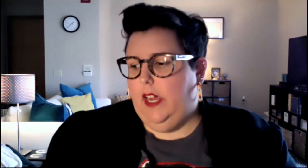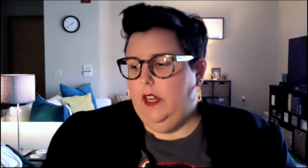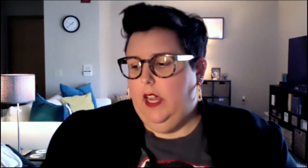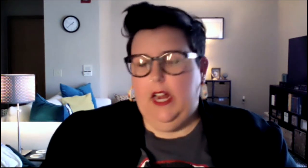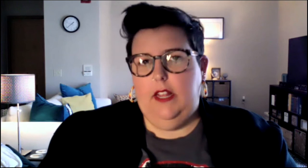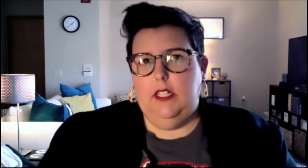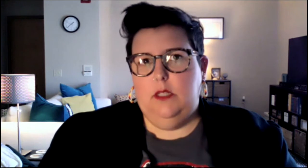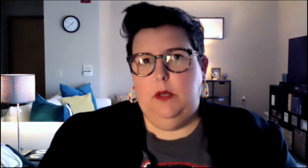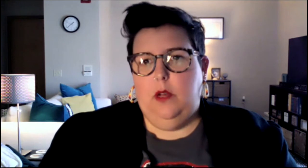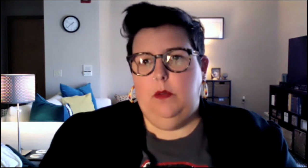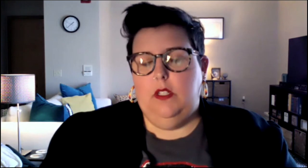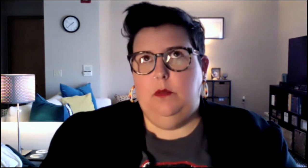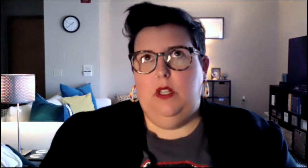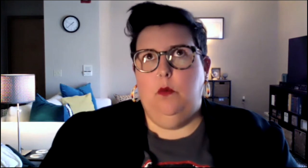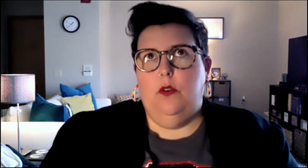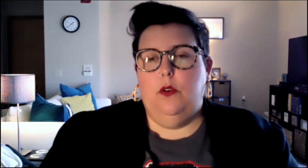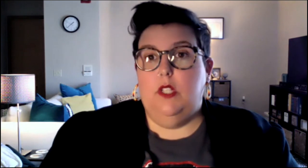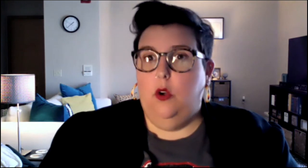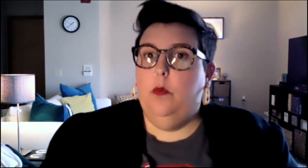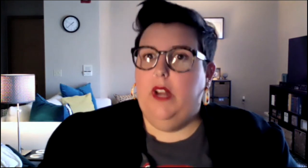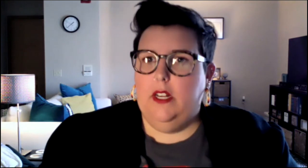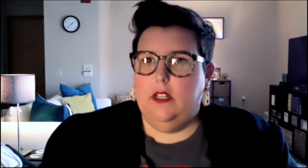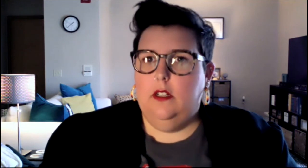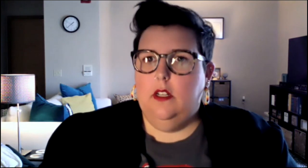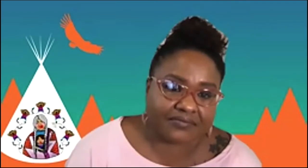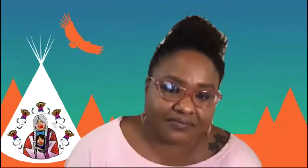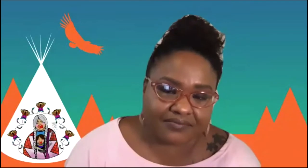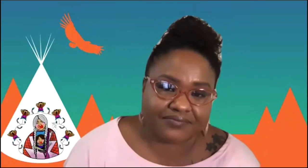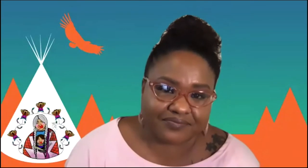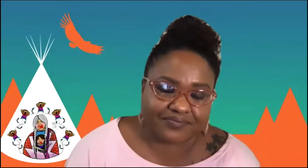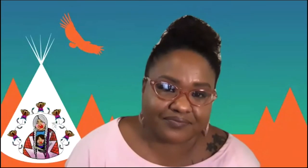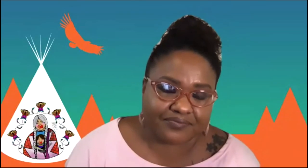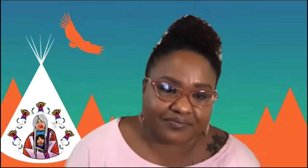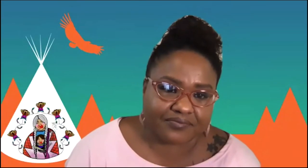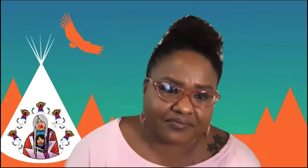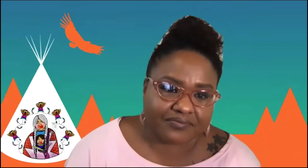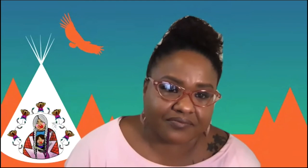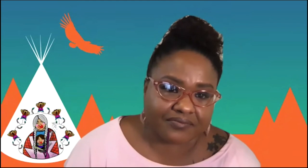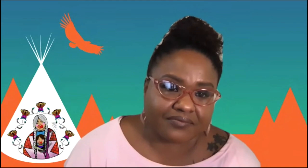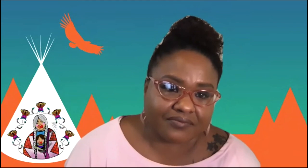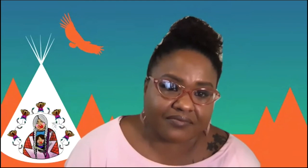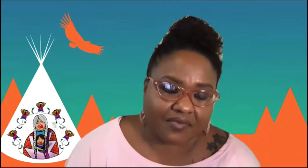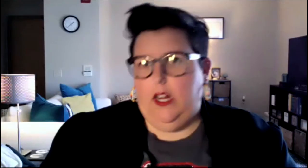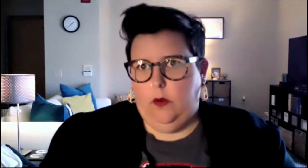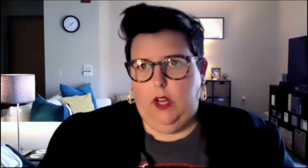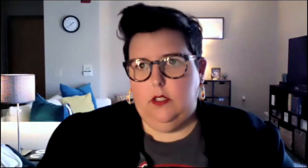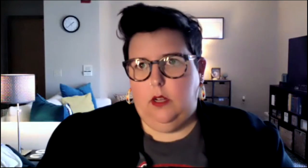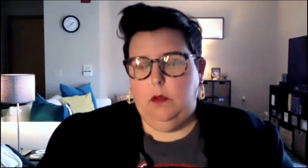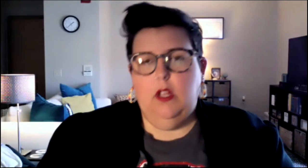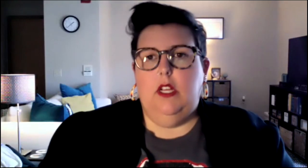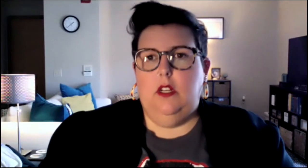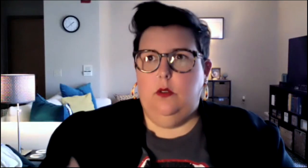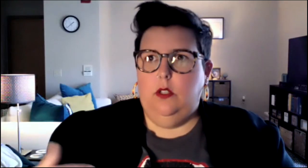that? And I think it's becoming to be more towards an open-ended, you know, because you don't want to put somebody in a box. You don't want to categorize